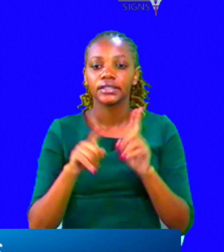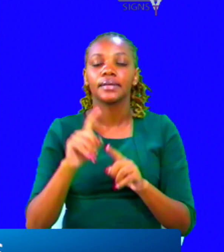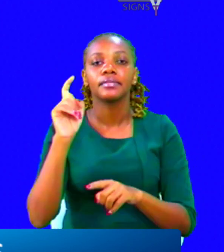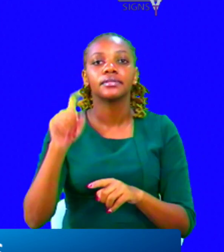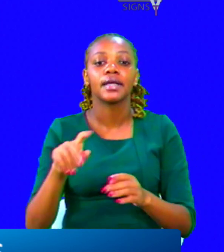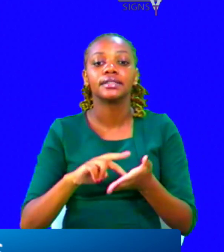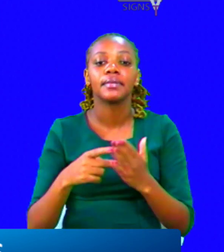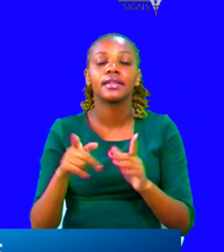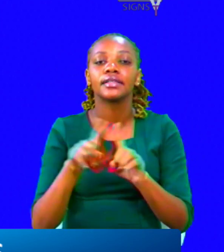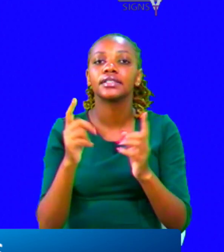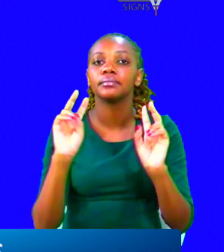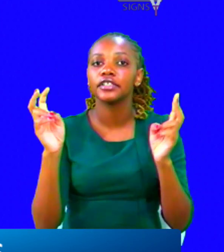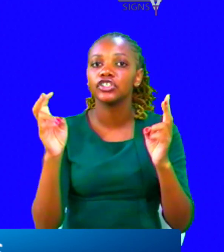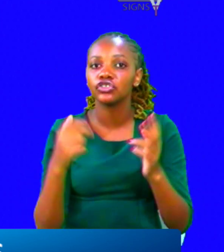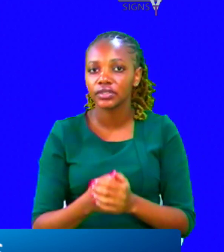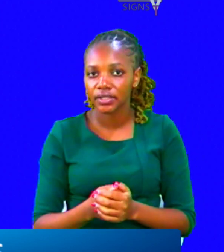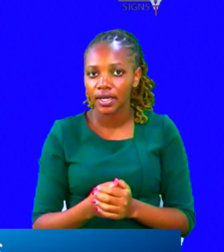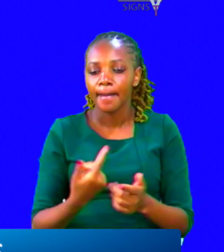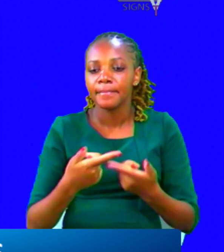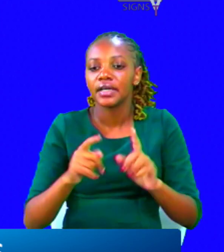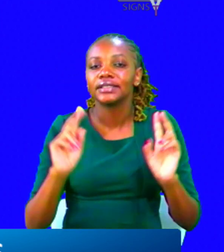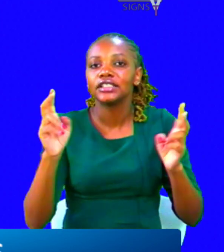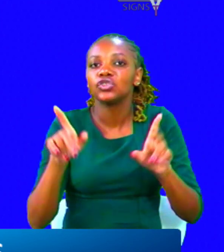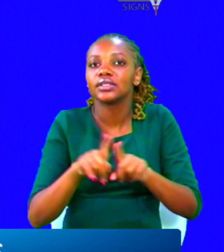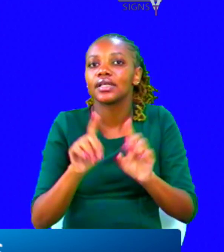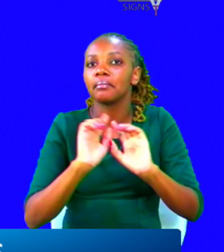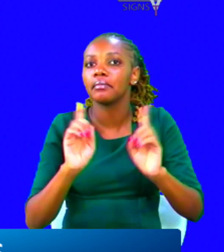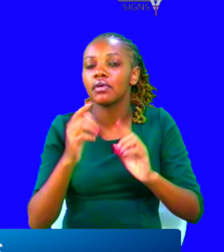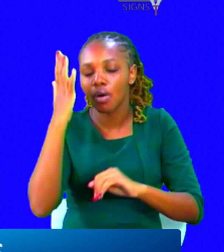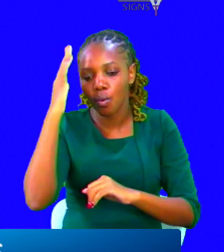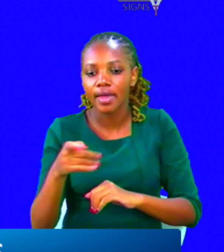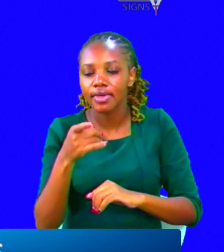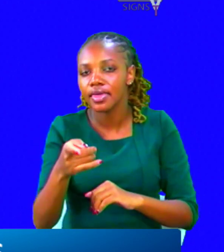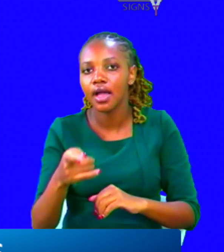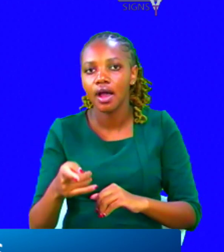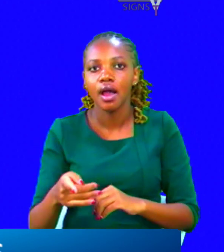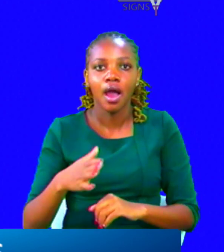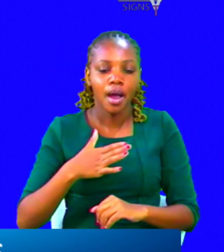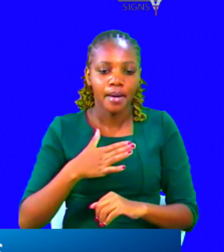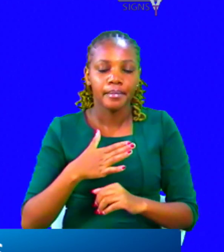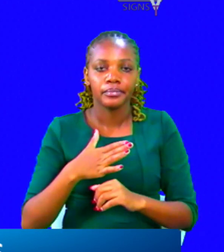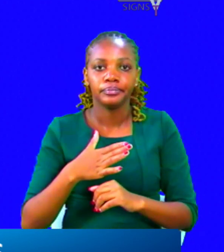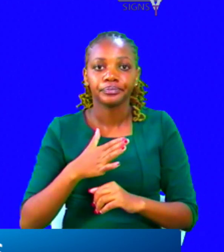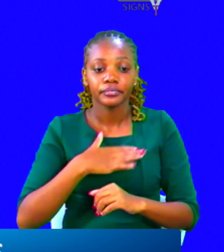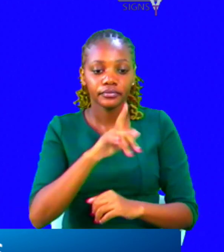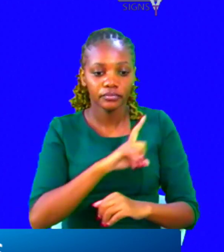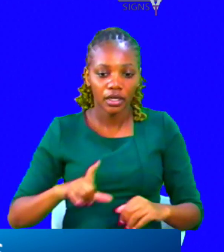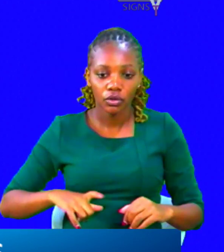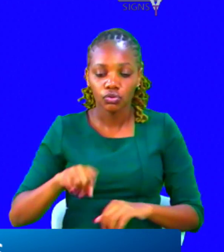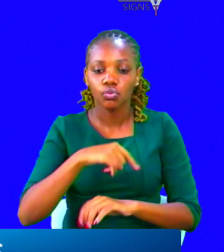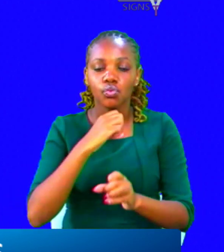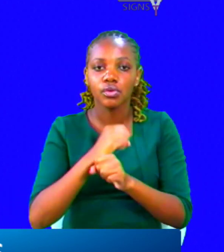It must also raise the same issues. The issues are not the same, because here, my lord, we invoke